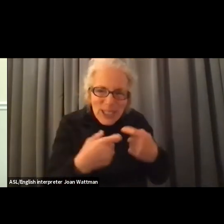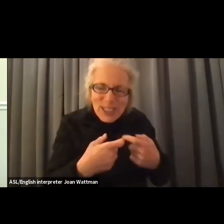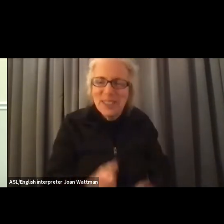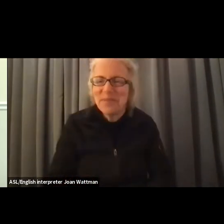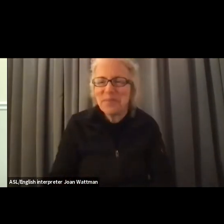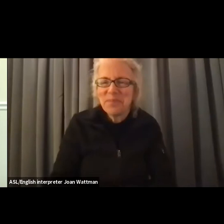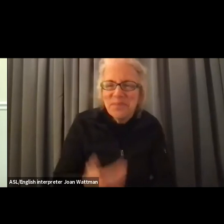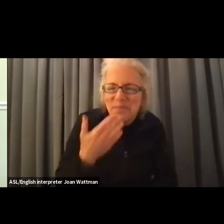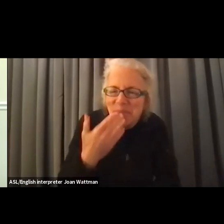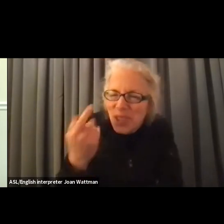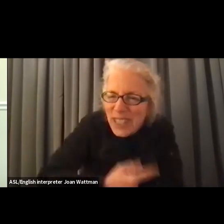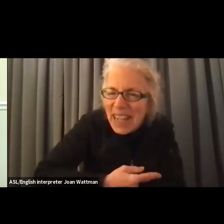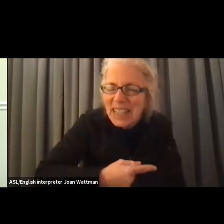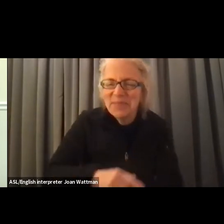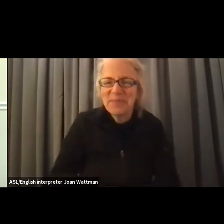de compartir.